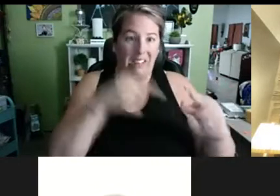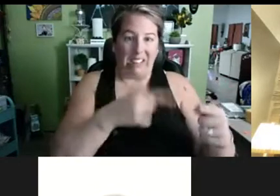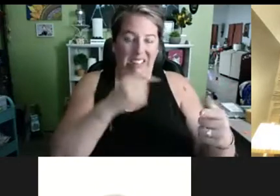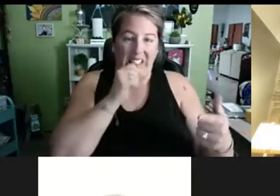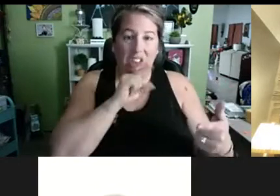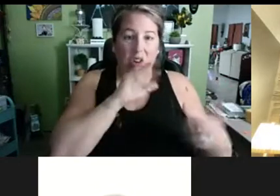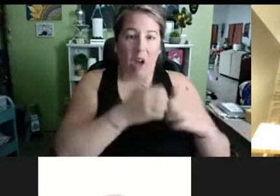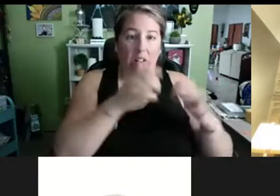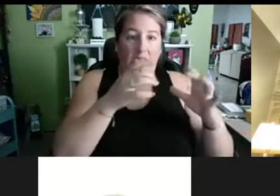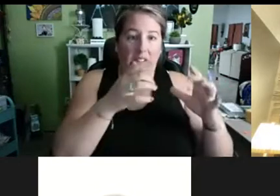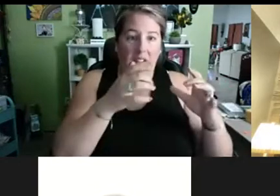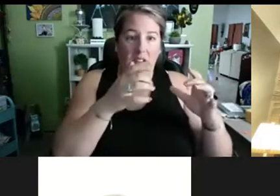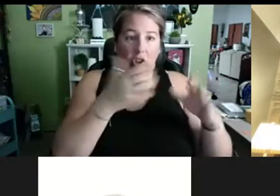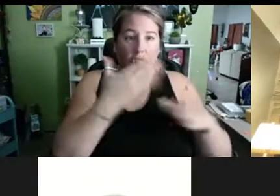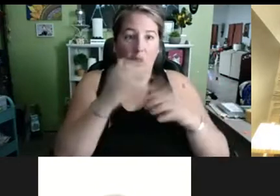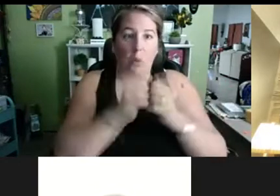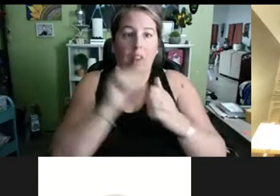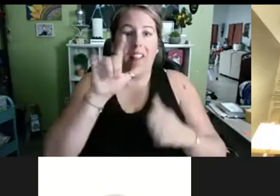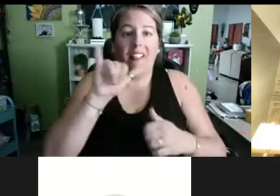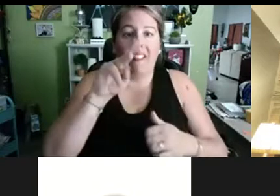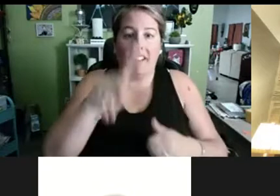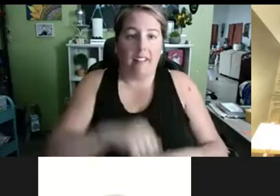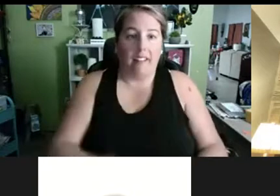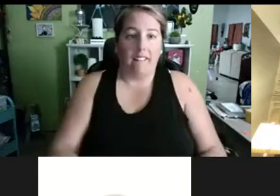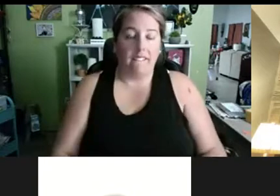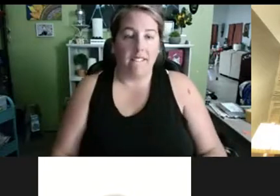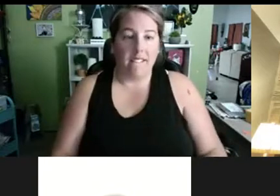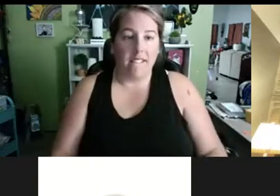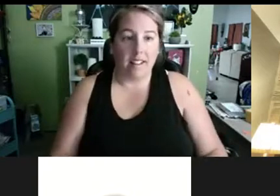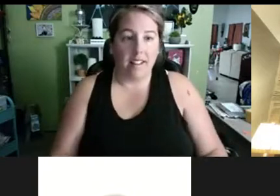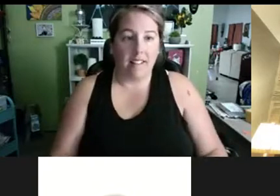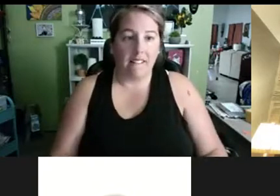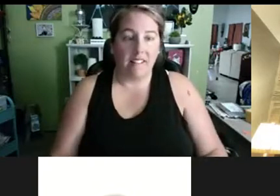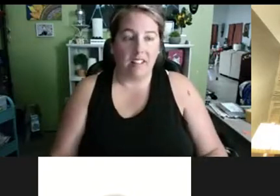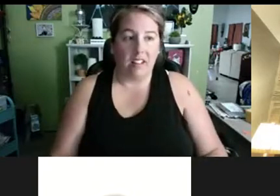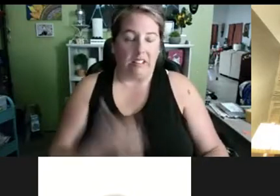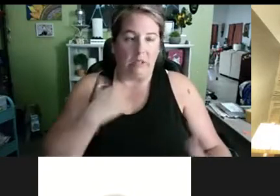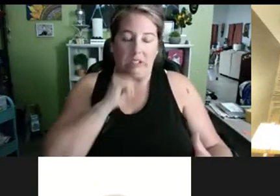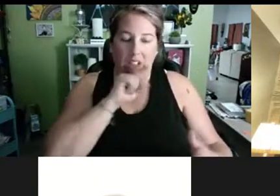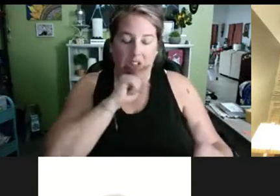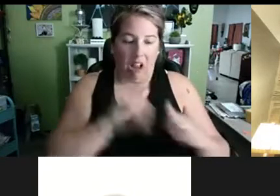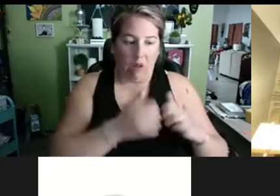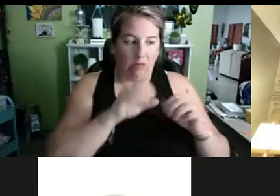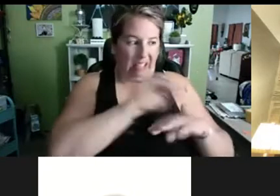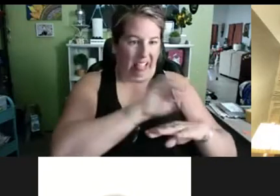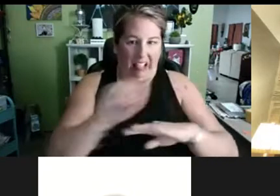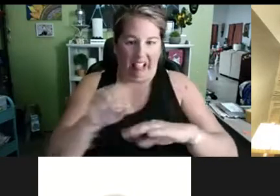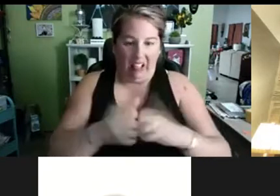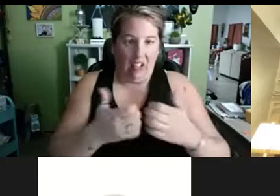Thursday, she maybe had her link open for 2 weeks and she hadn't had any orders. So I just kind